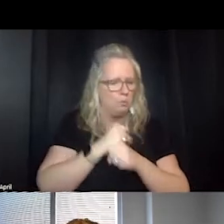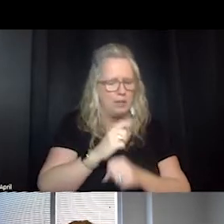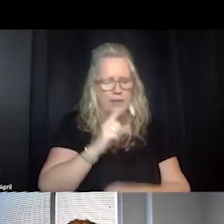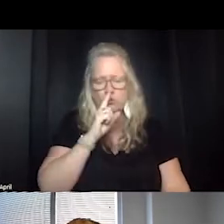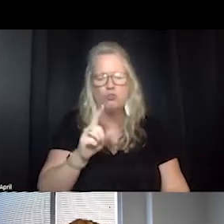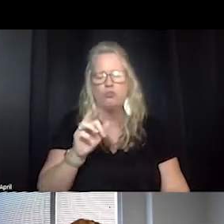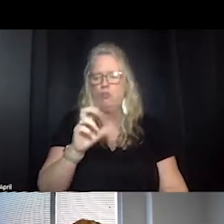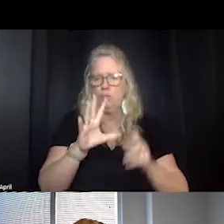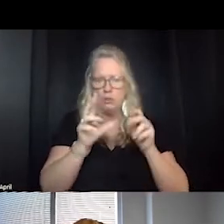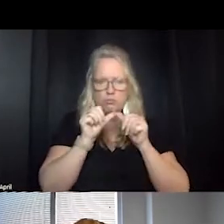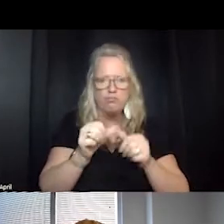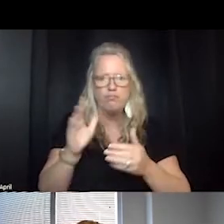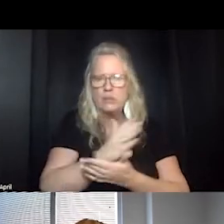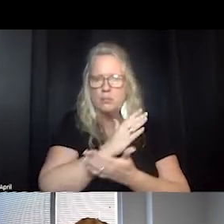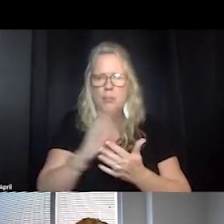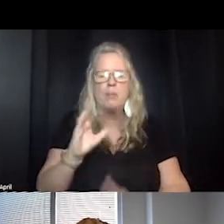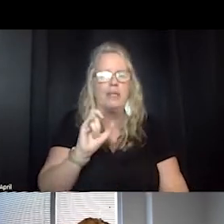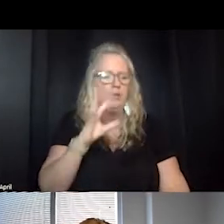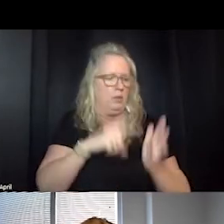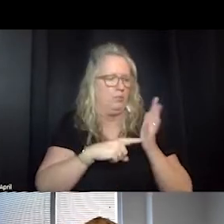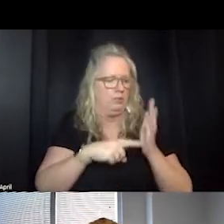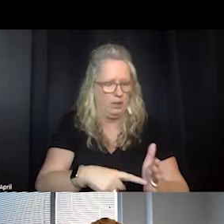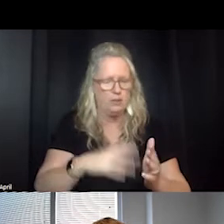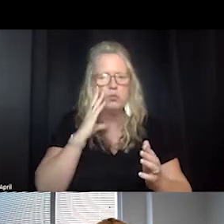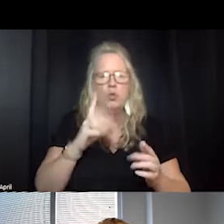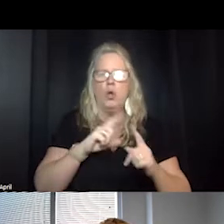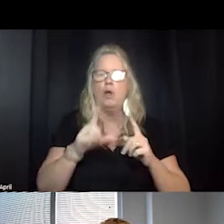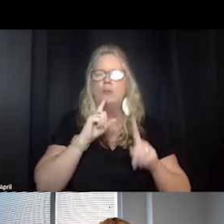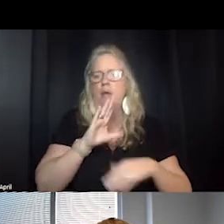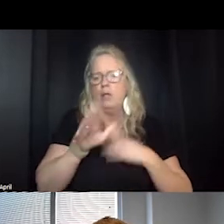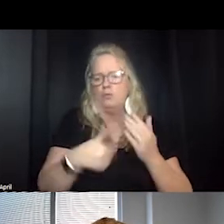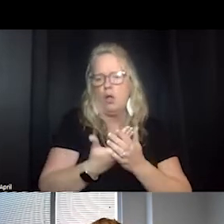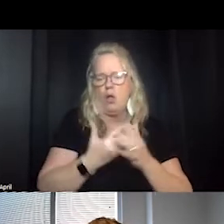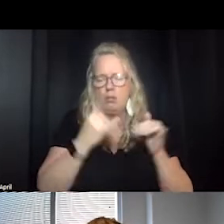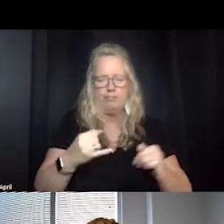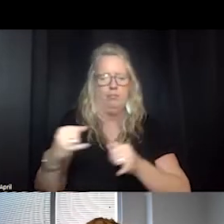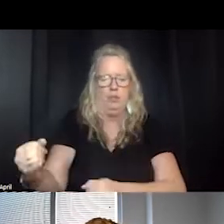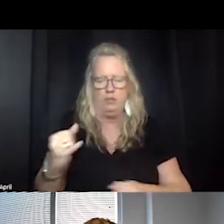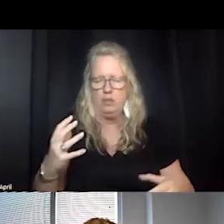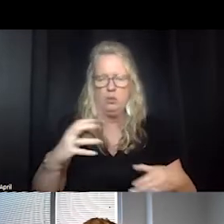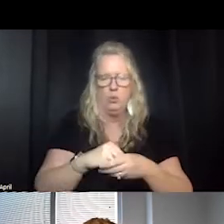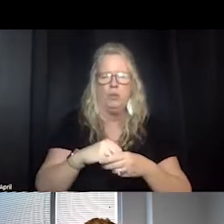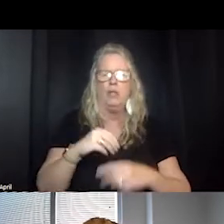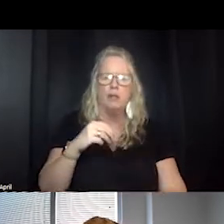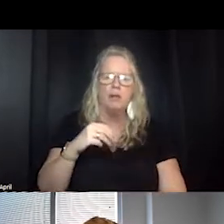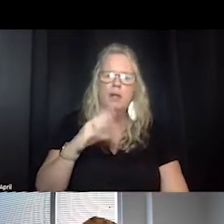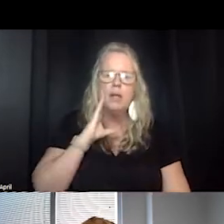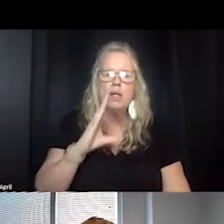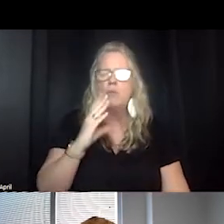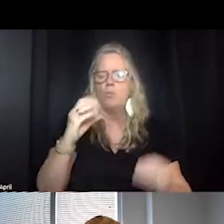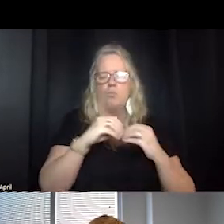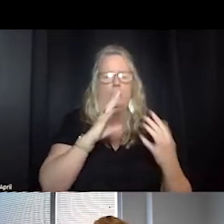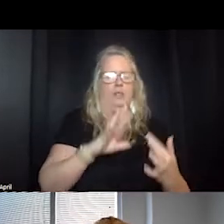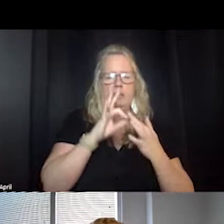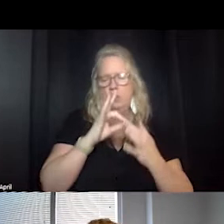crisis continuum really reflects and responds to the needs of all individuals, including those who have more unique or